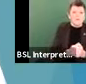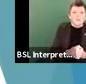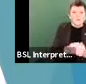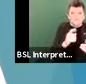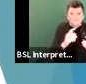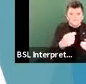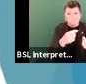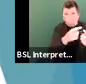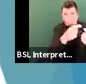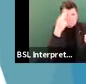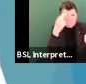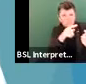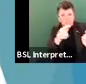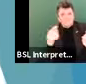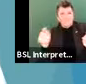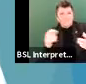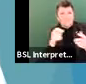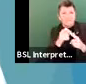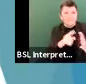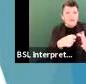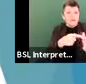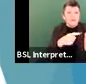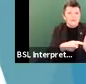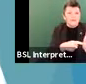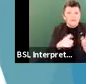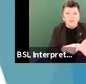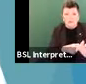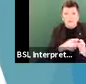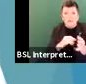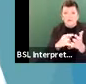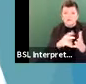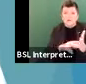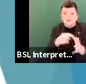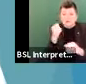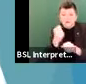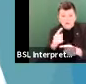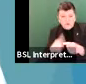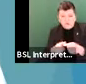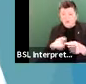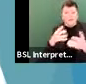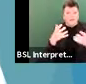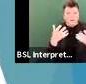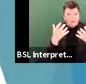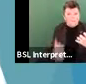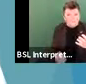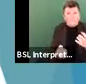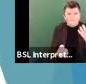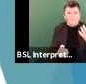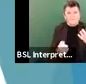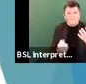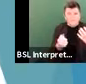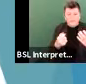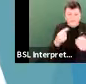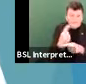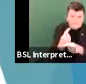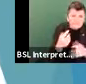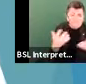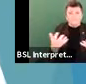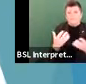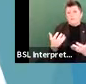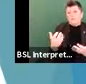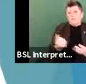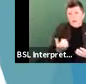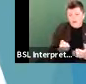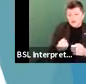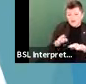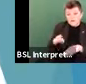Savage in many respects. Wage stability is replaced